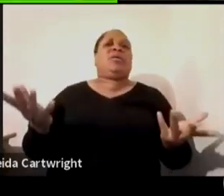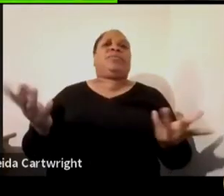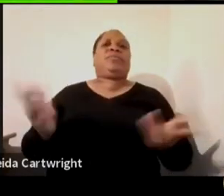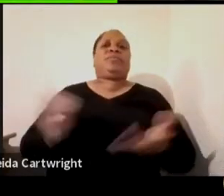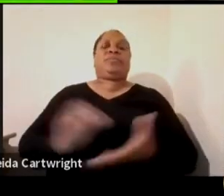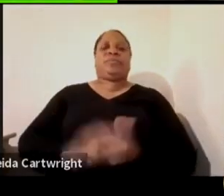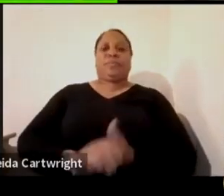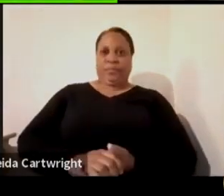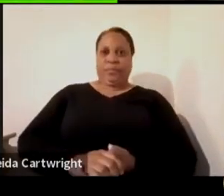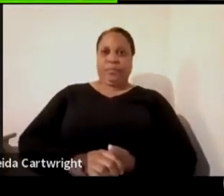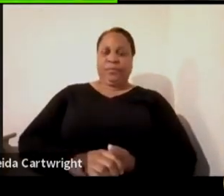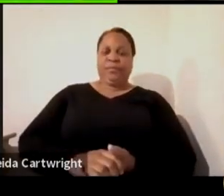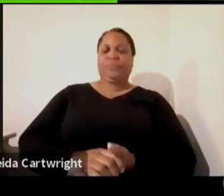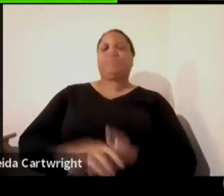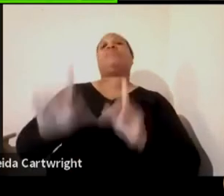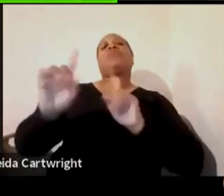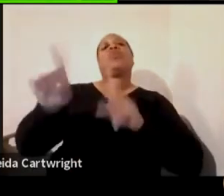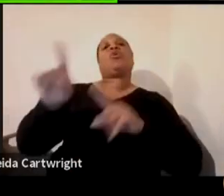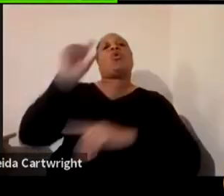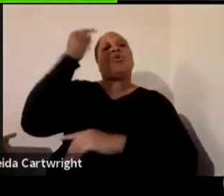They can visit